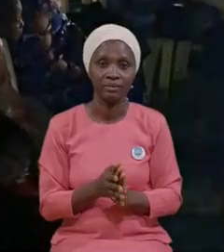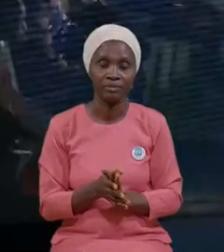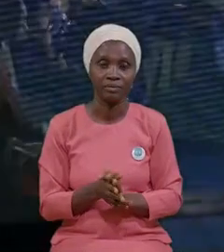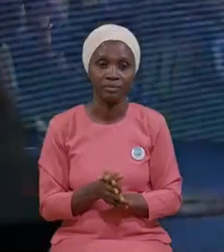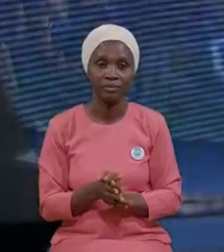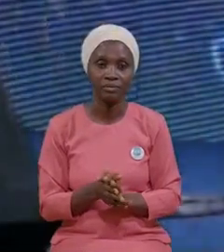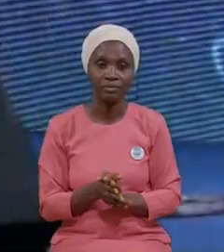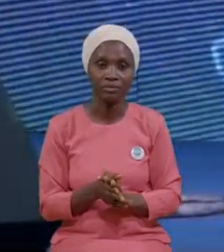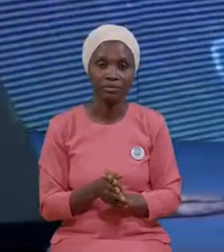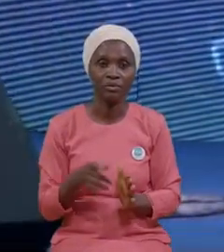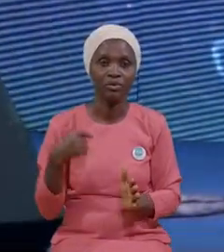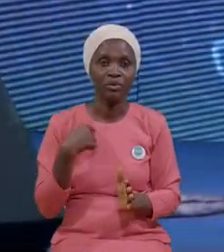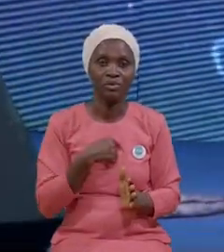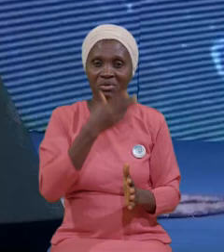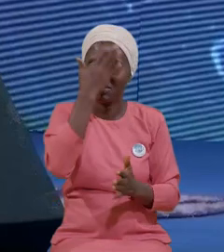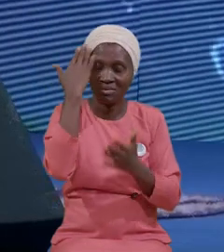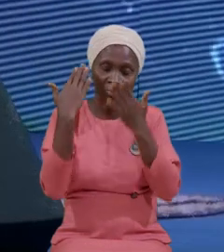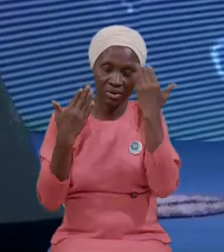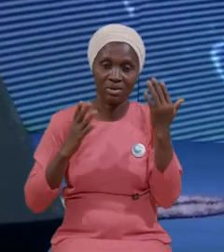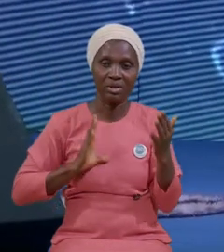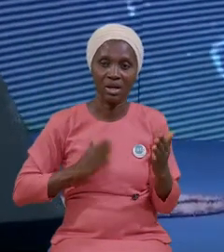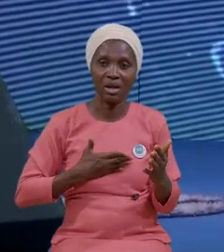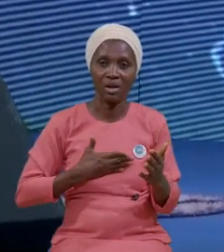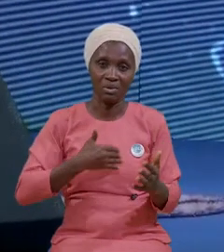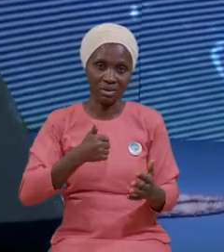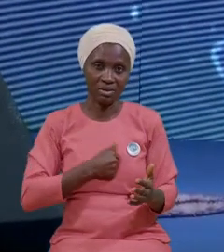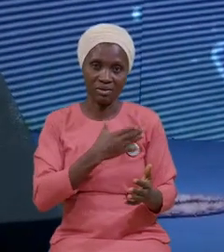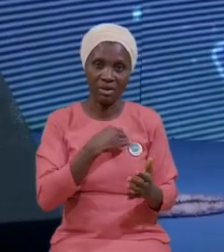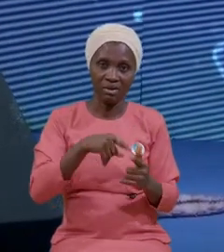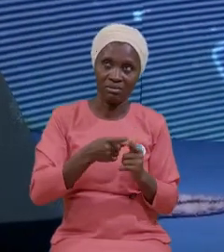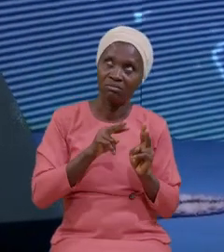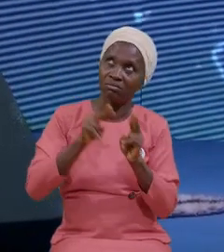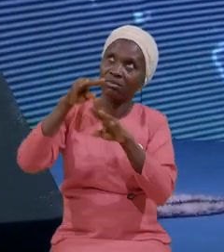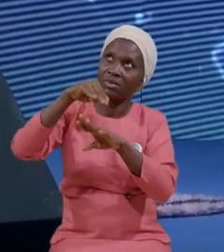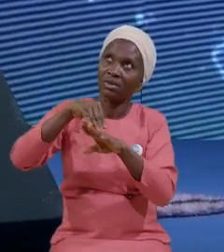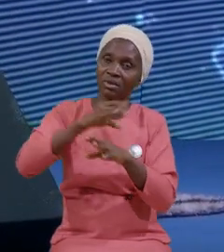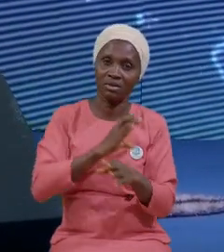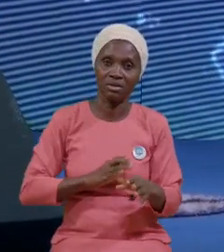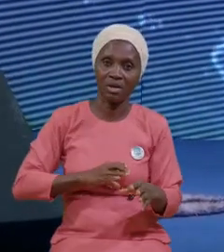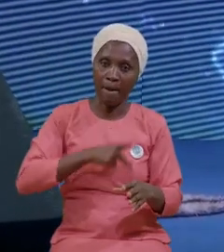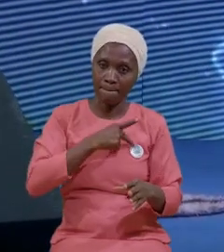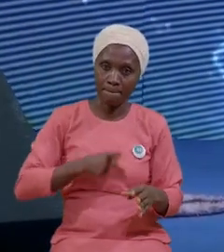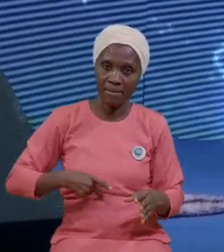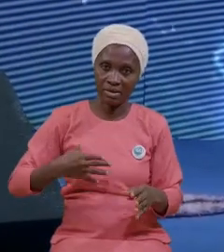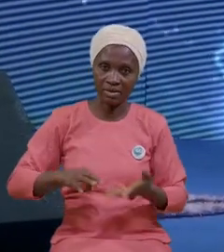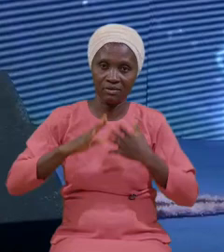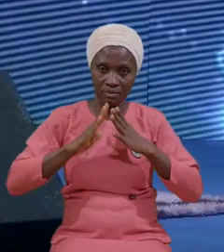We forget ourselves and we look at Christ, the Prince of Peace.